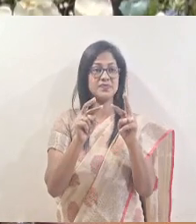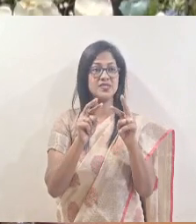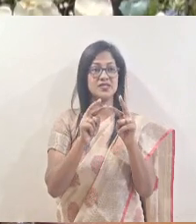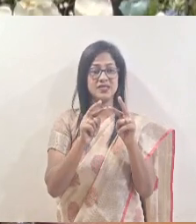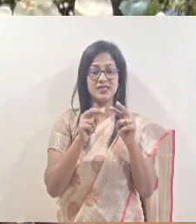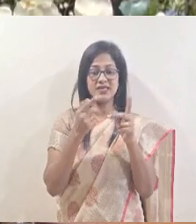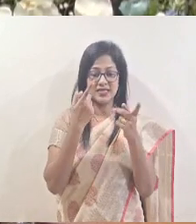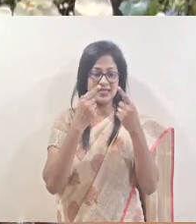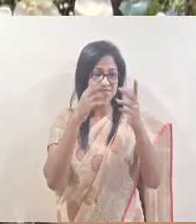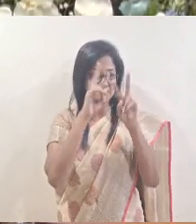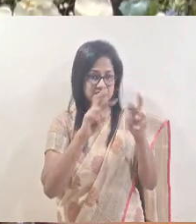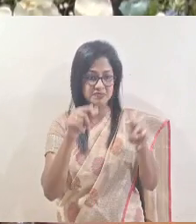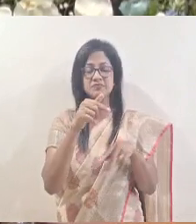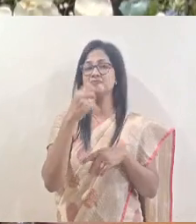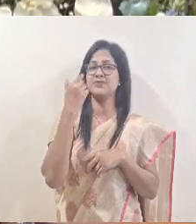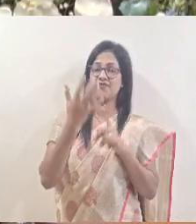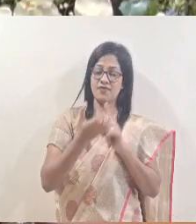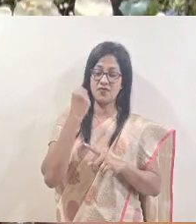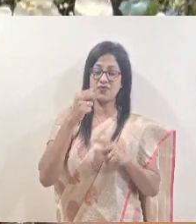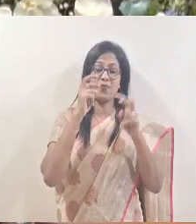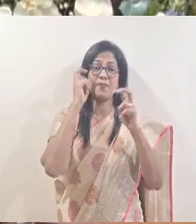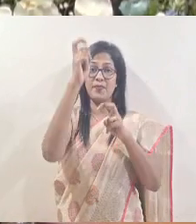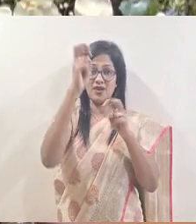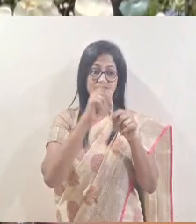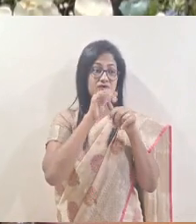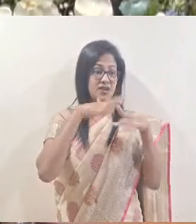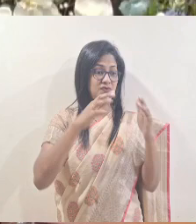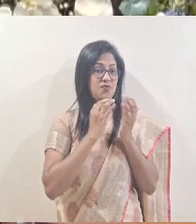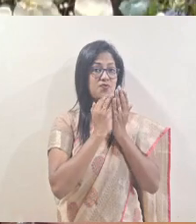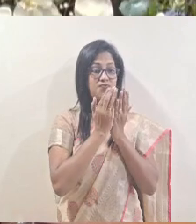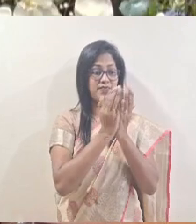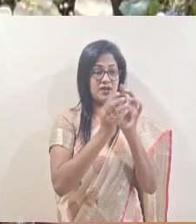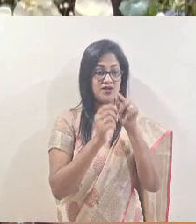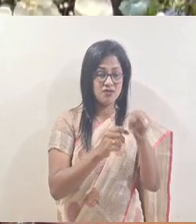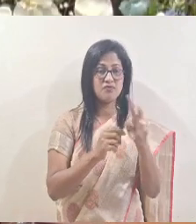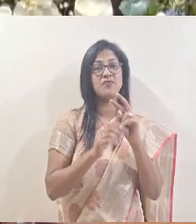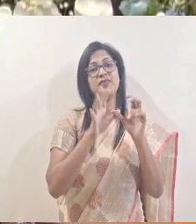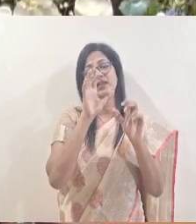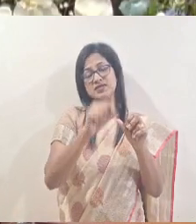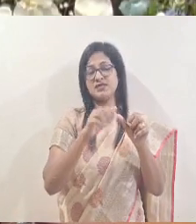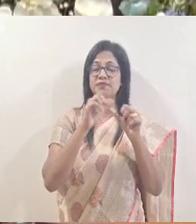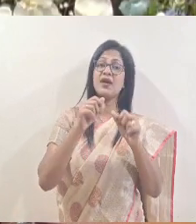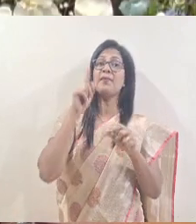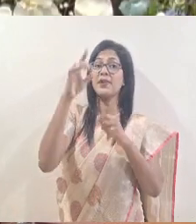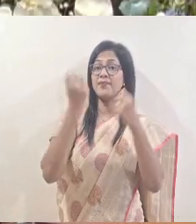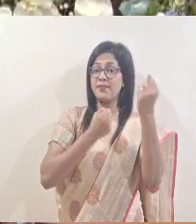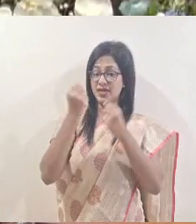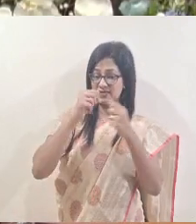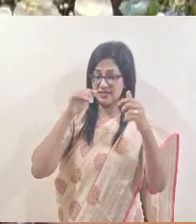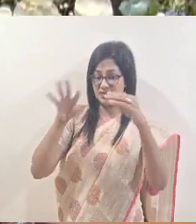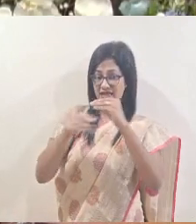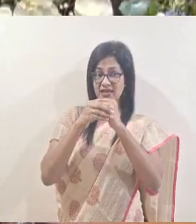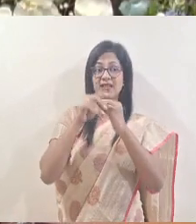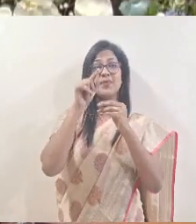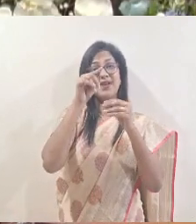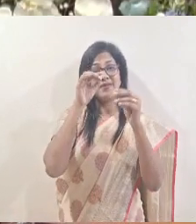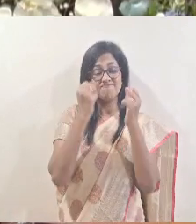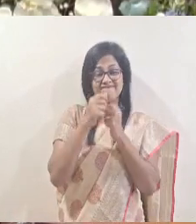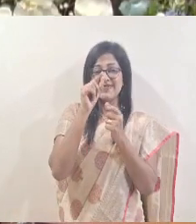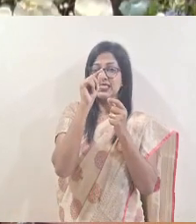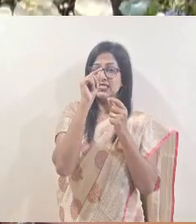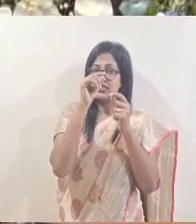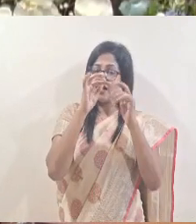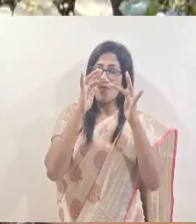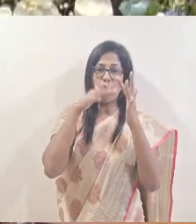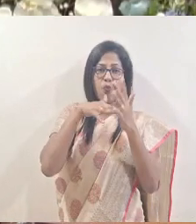our when we did this case study there. So while metro and water metro is extremely accessible, the vehicles are all accessible. Bus has a component, is a weakest link there.